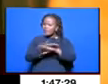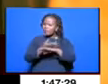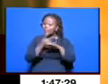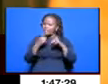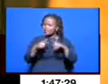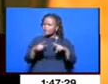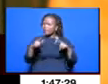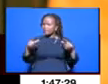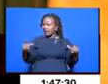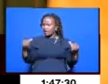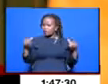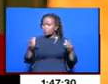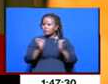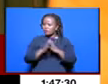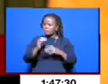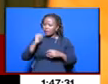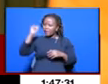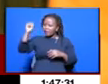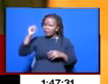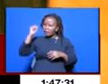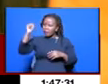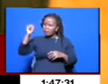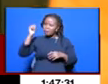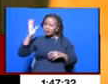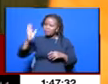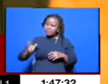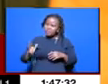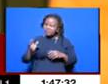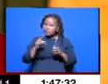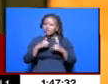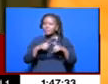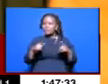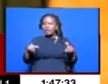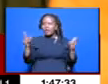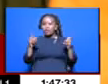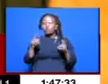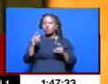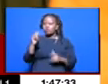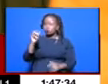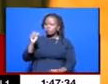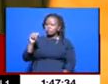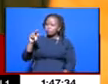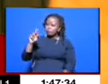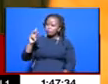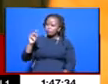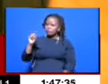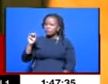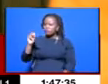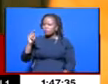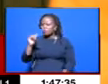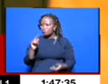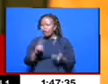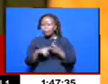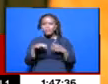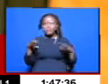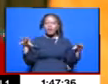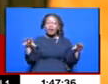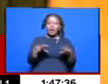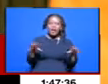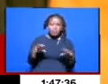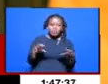beloved by our politicians, the language of tsunamis, of earthquakes,